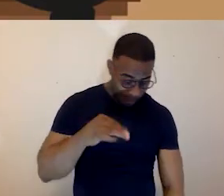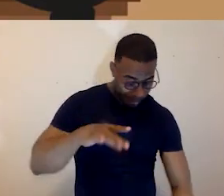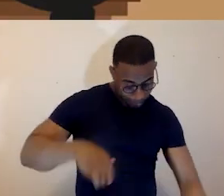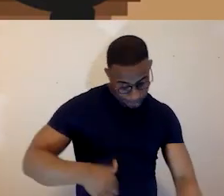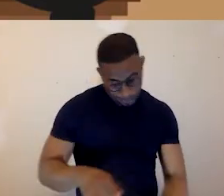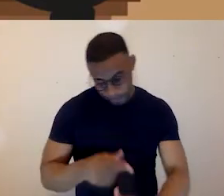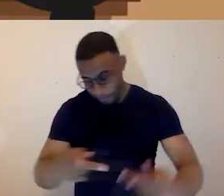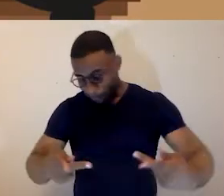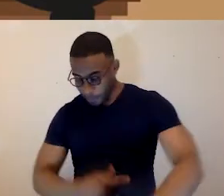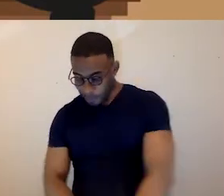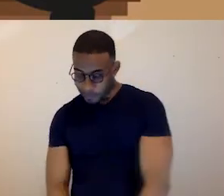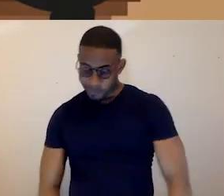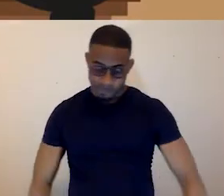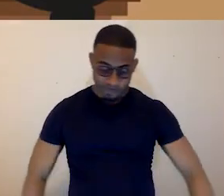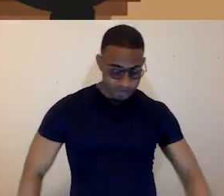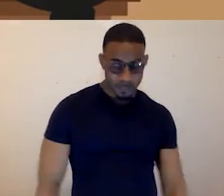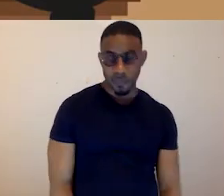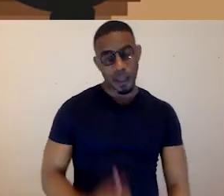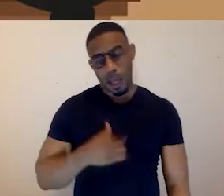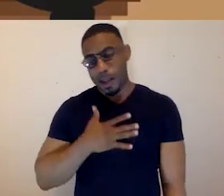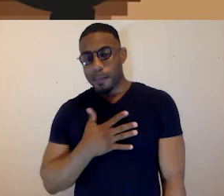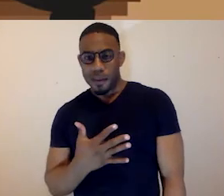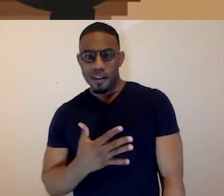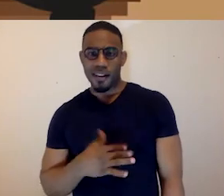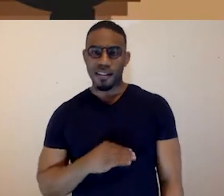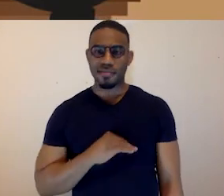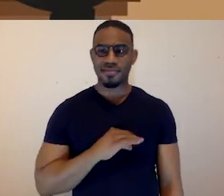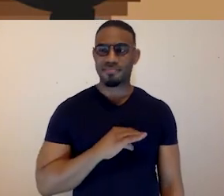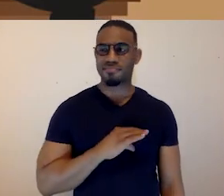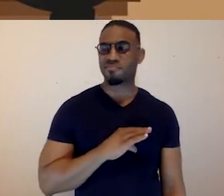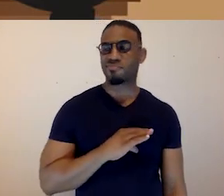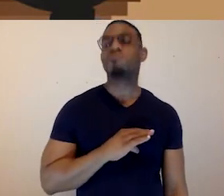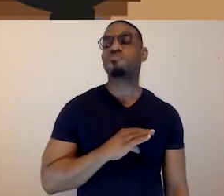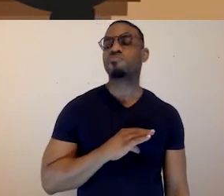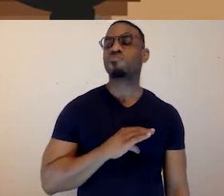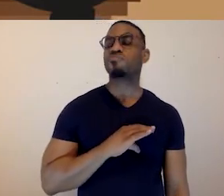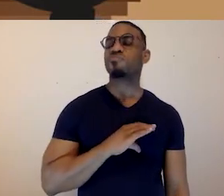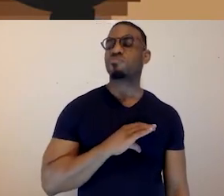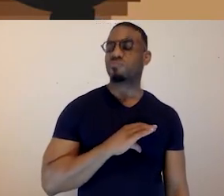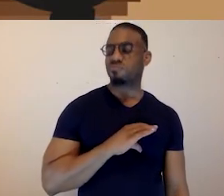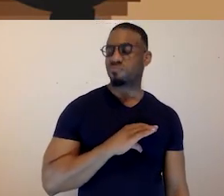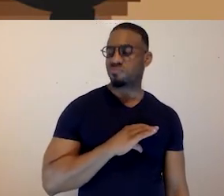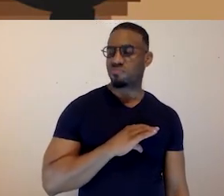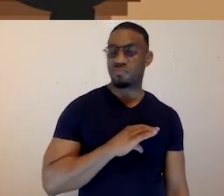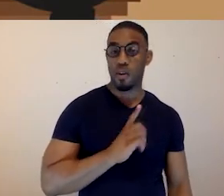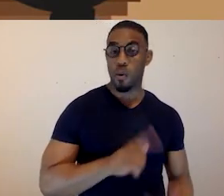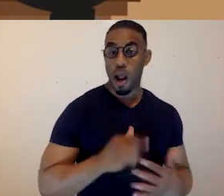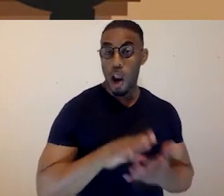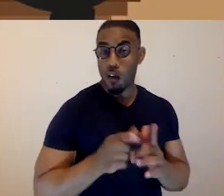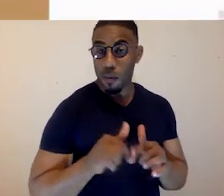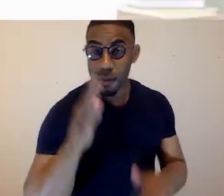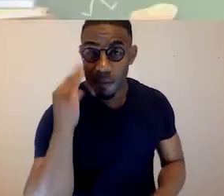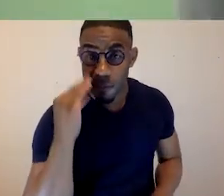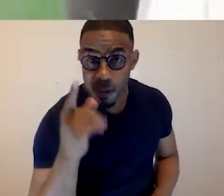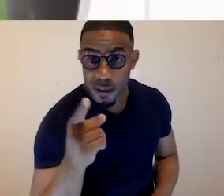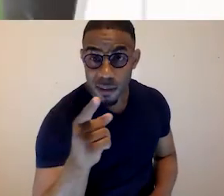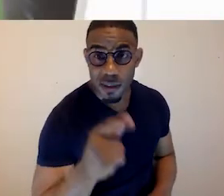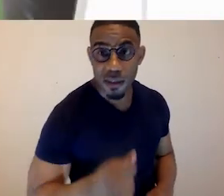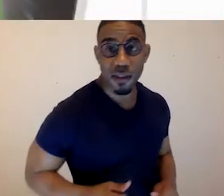in the first place. And I'll admit that felt pretty good. So what did I learn from this